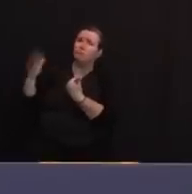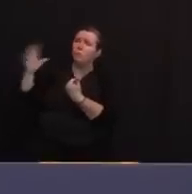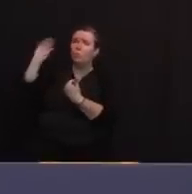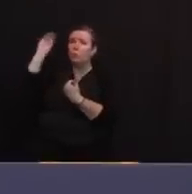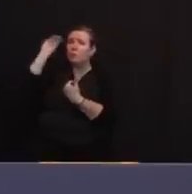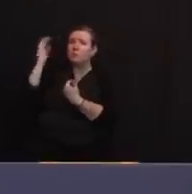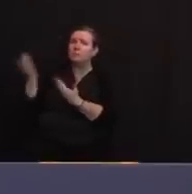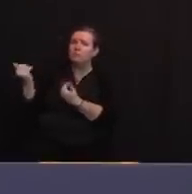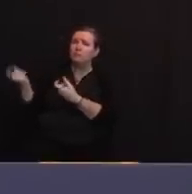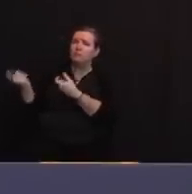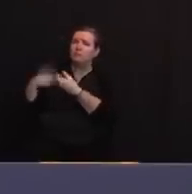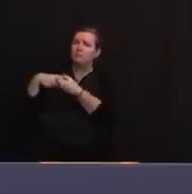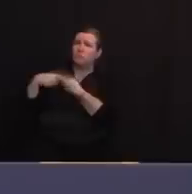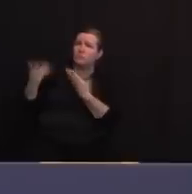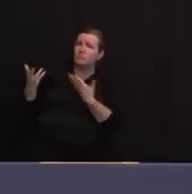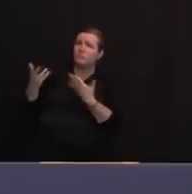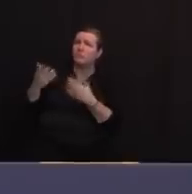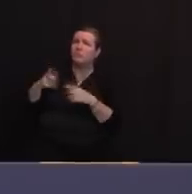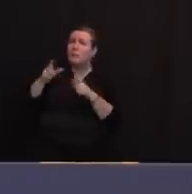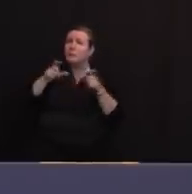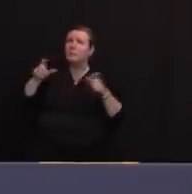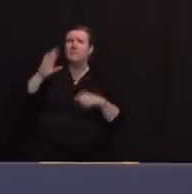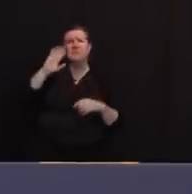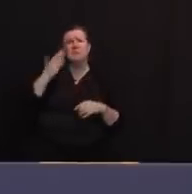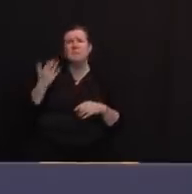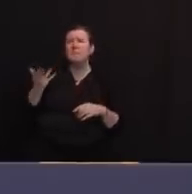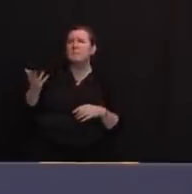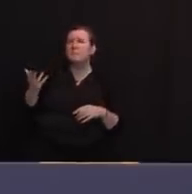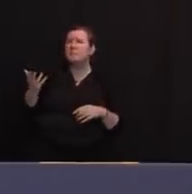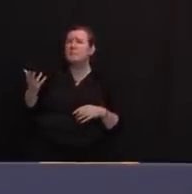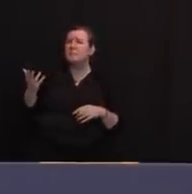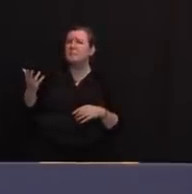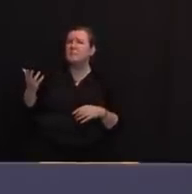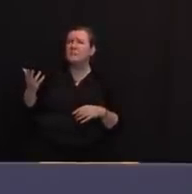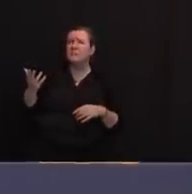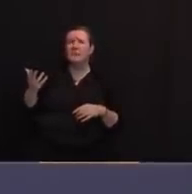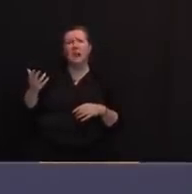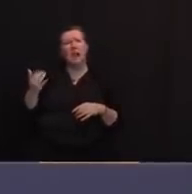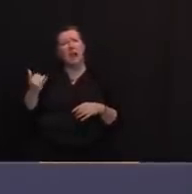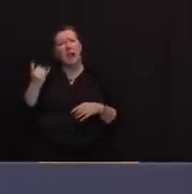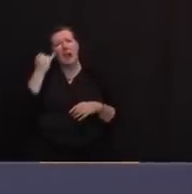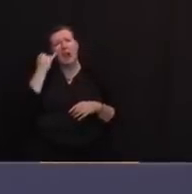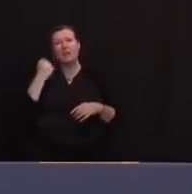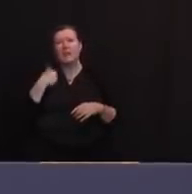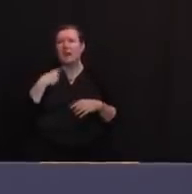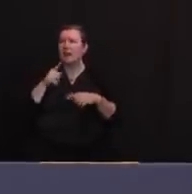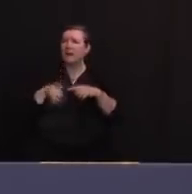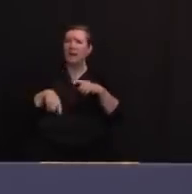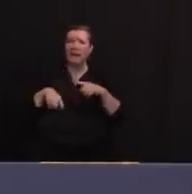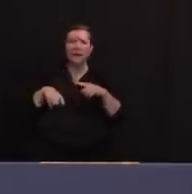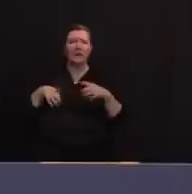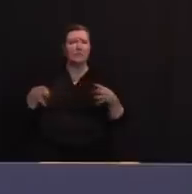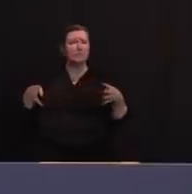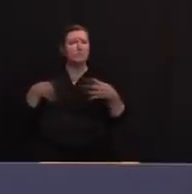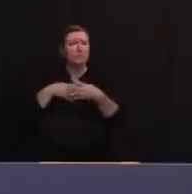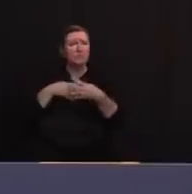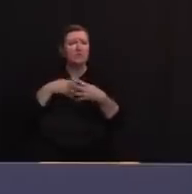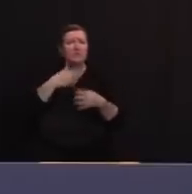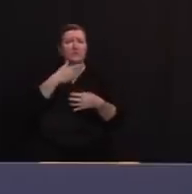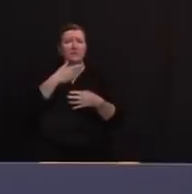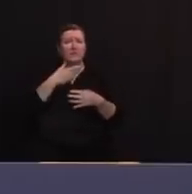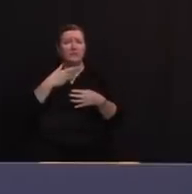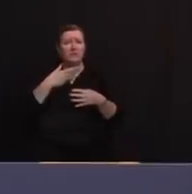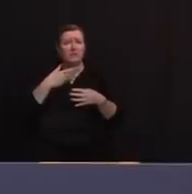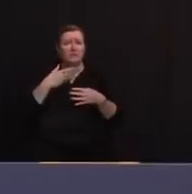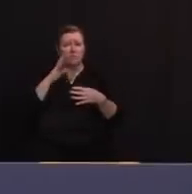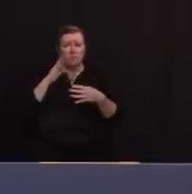of them is one we've discussed before, which is impacting fertility. I think less on the guy side, but on childbearing women